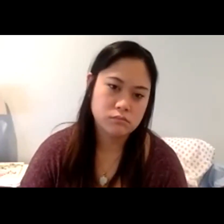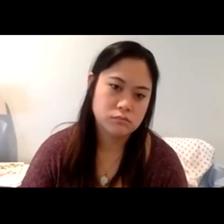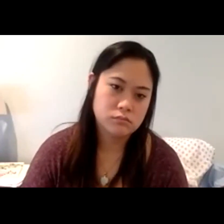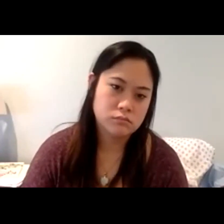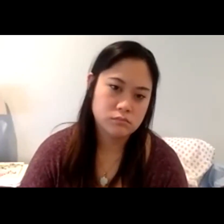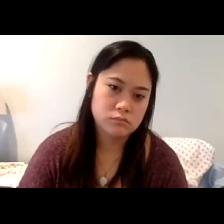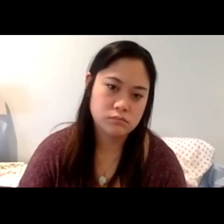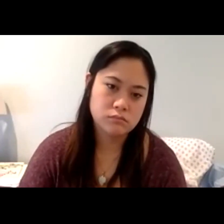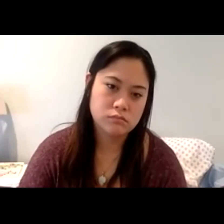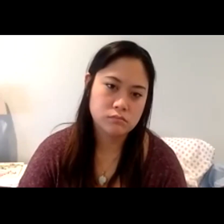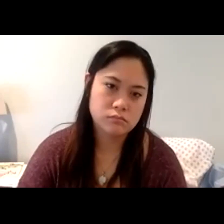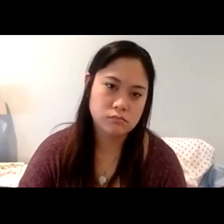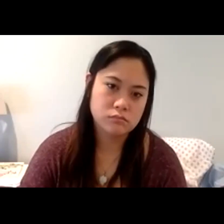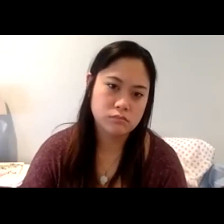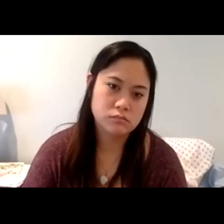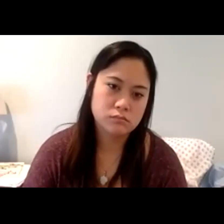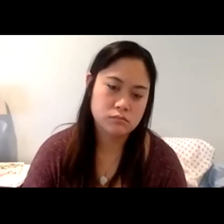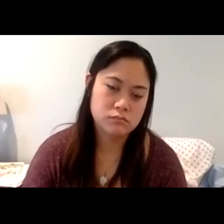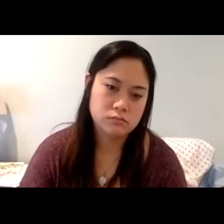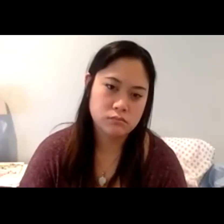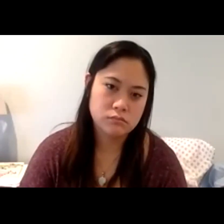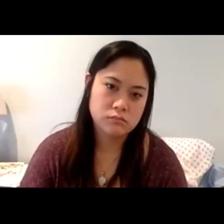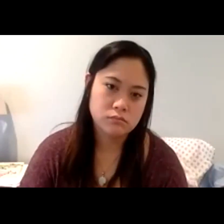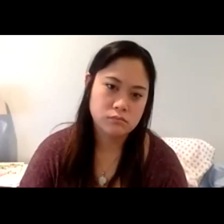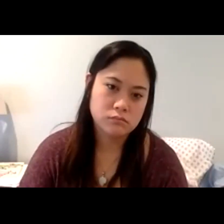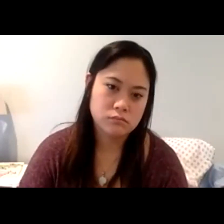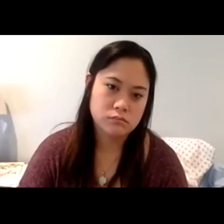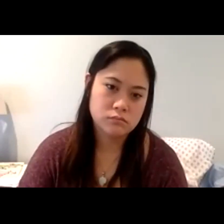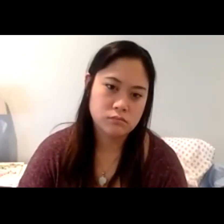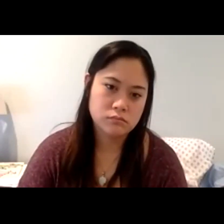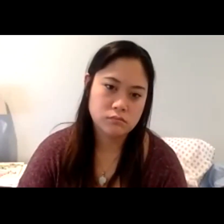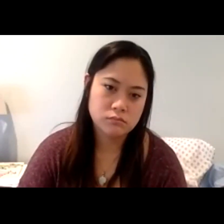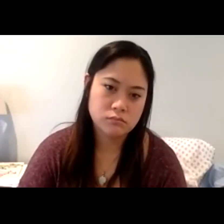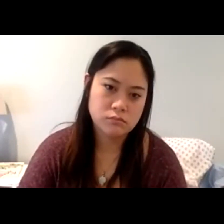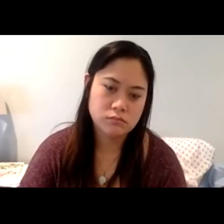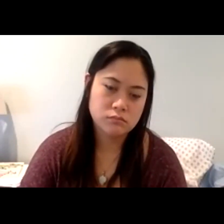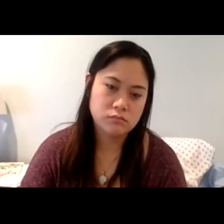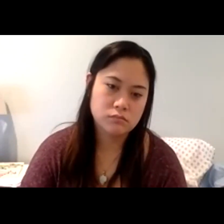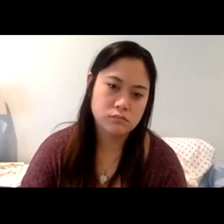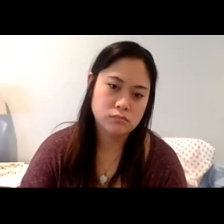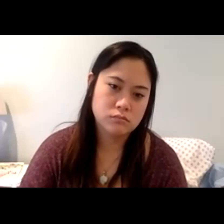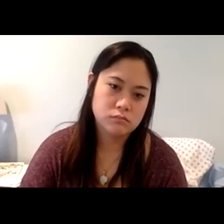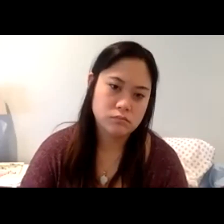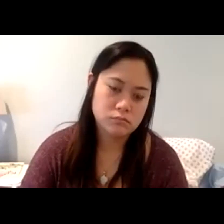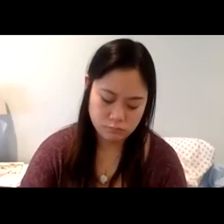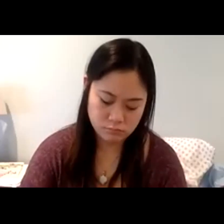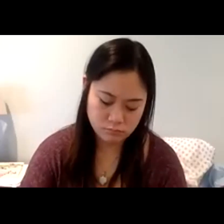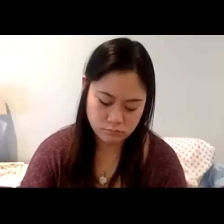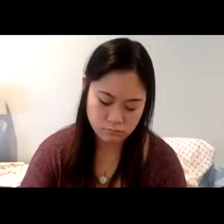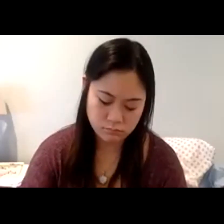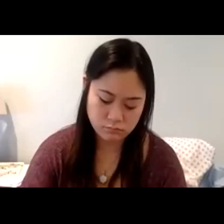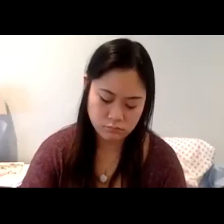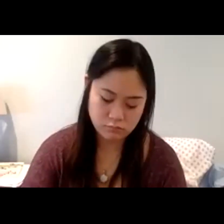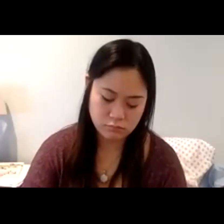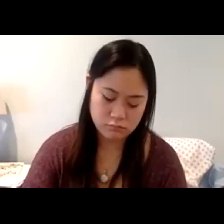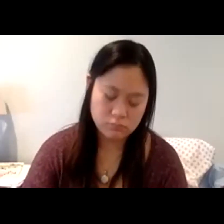ever given to that population, you wouldn't see any kind of separate codes for them. They would be under